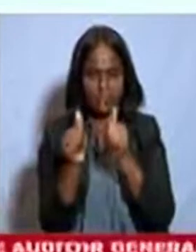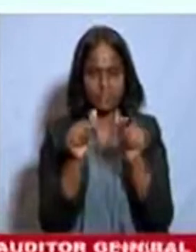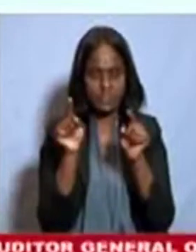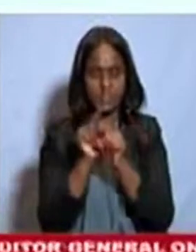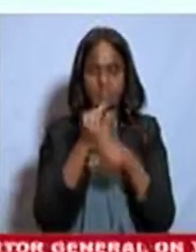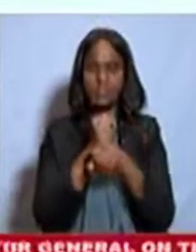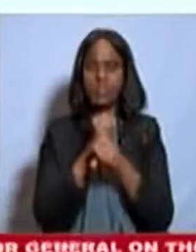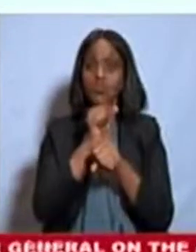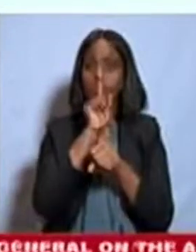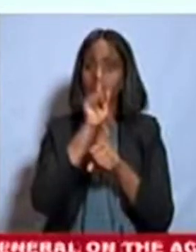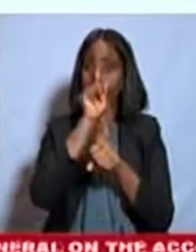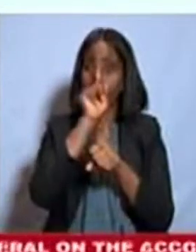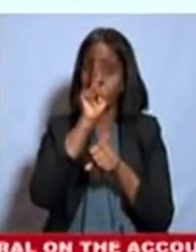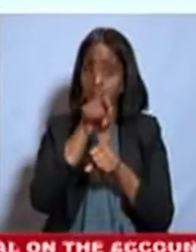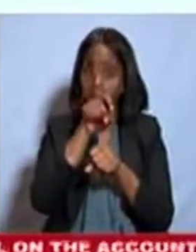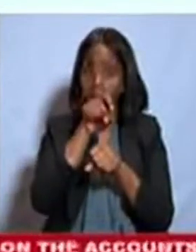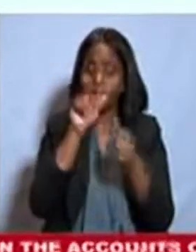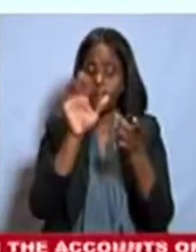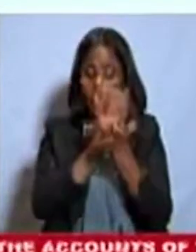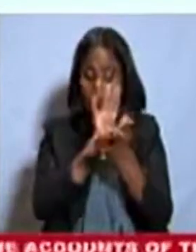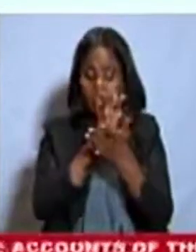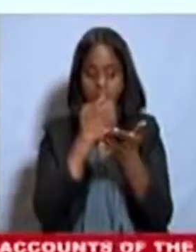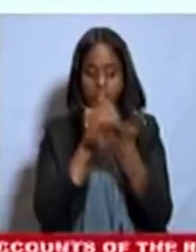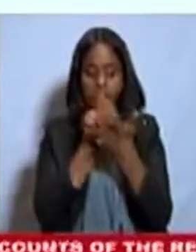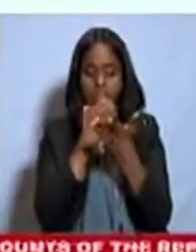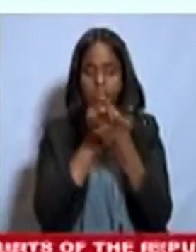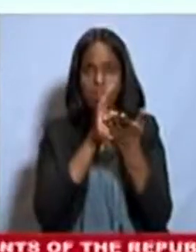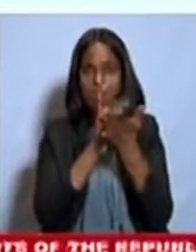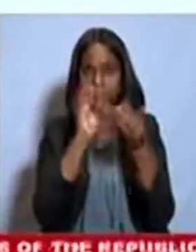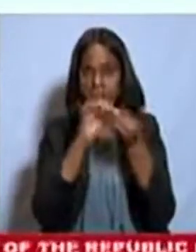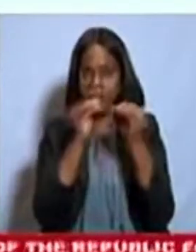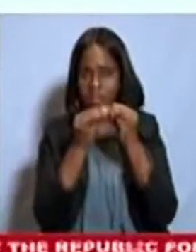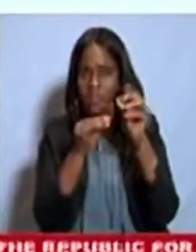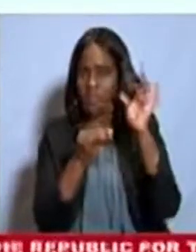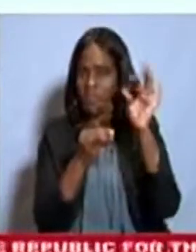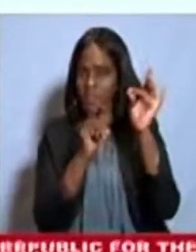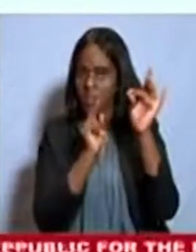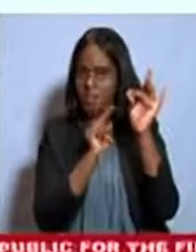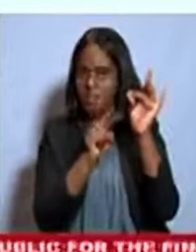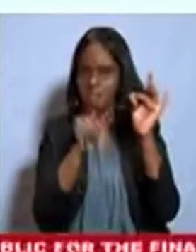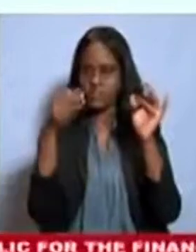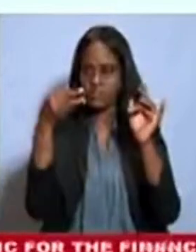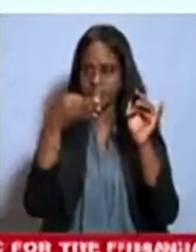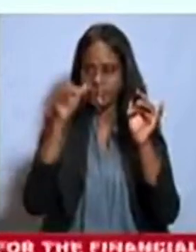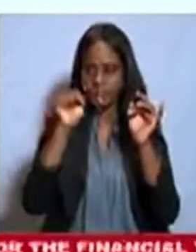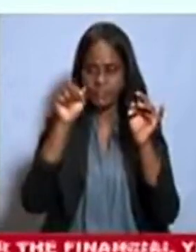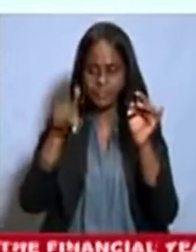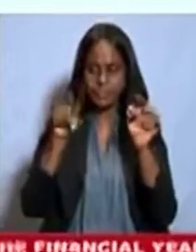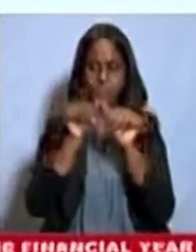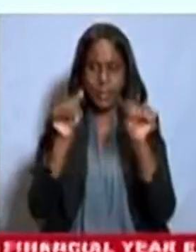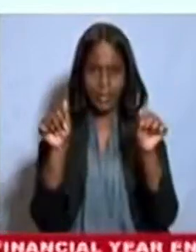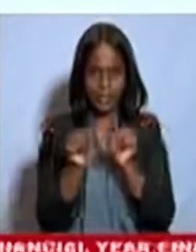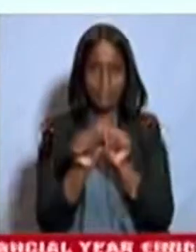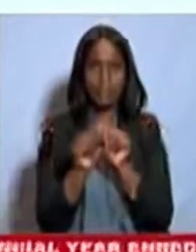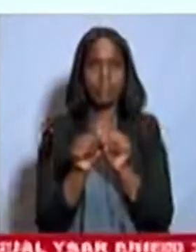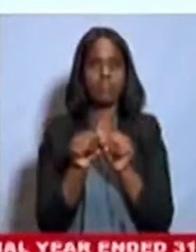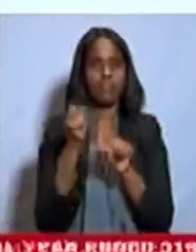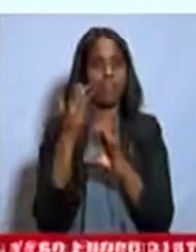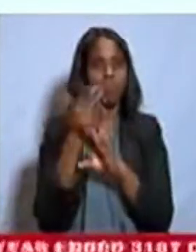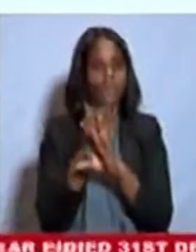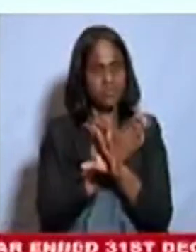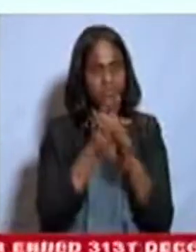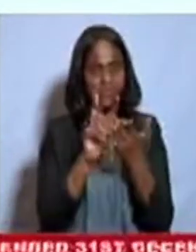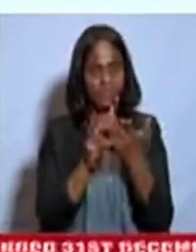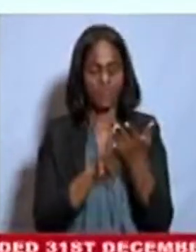be ensured. Documentary evidence, Appendix 18, FSP Area Yield Index